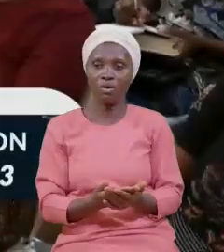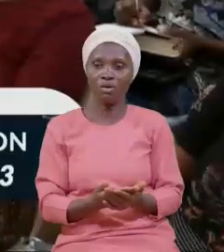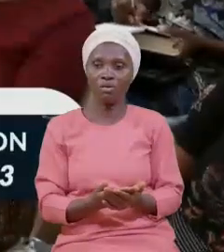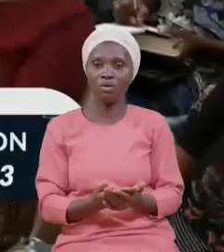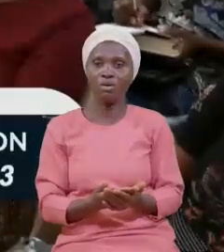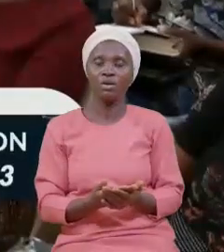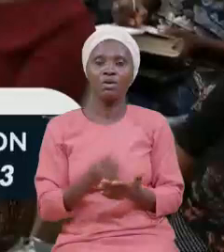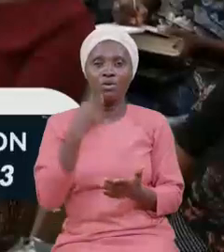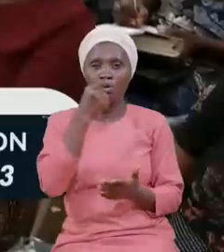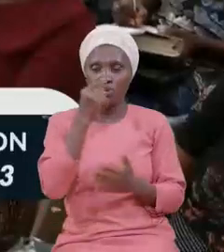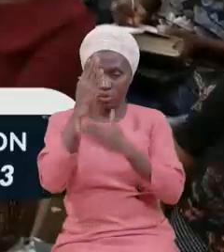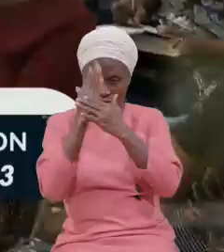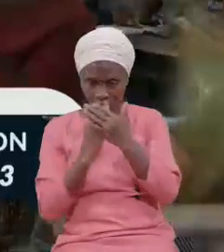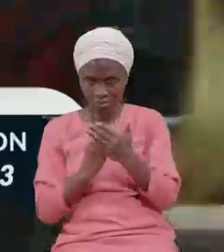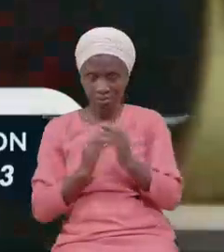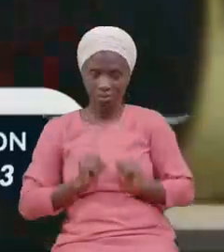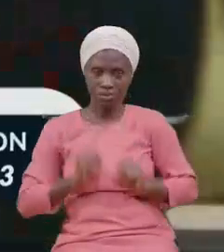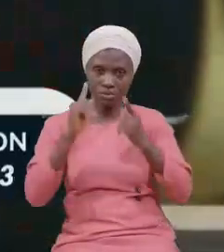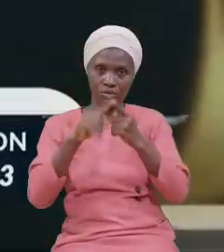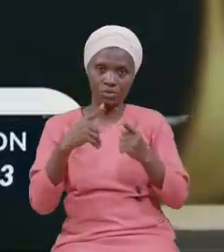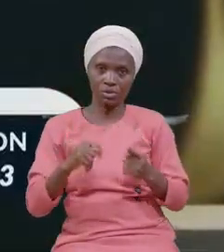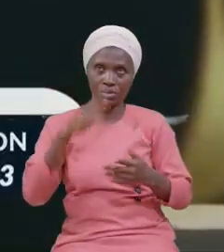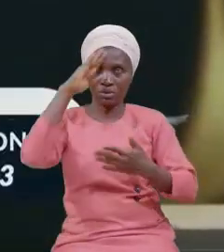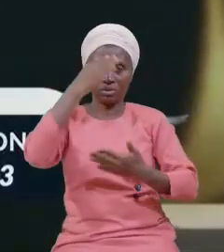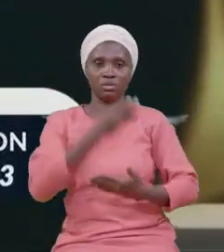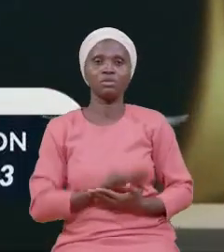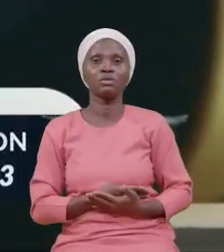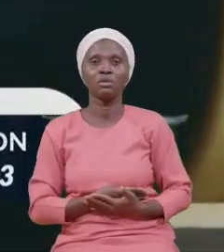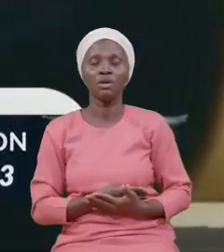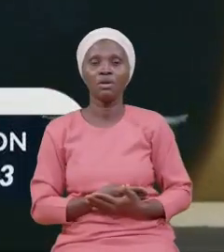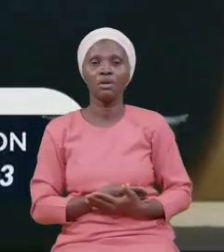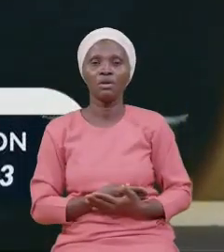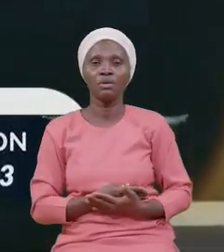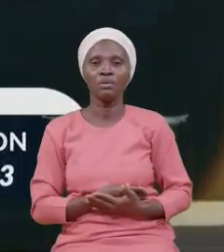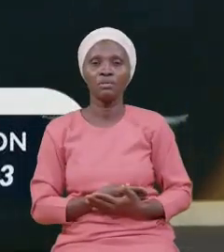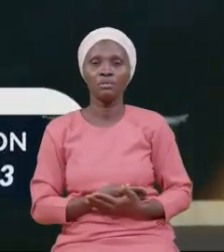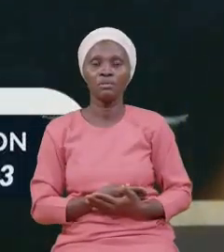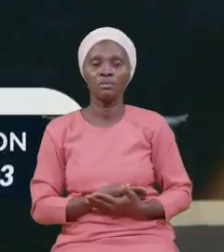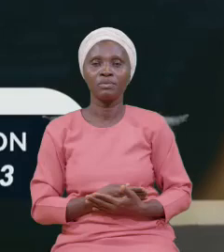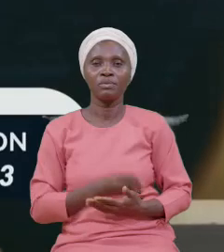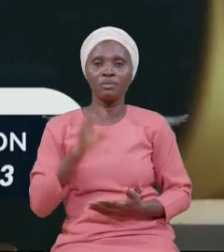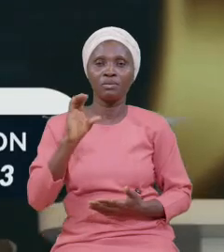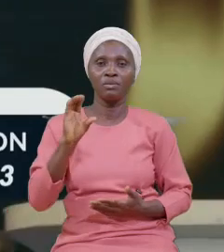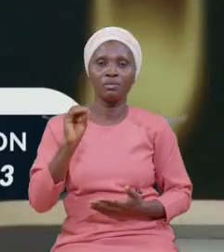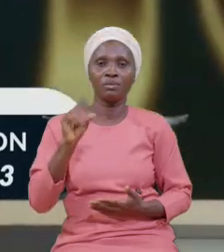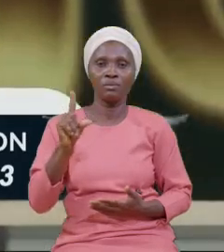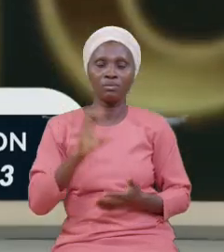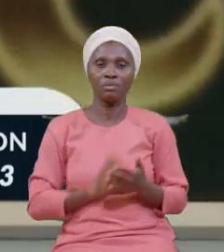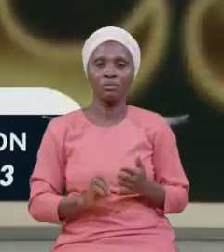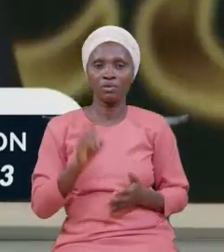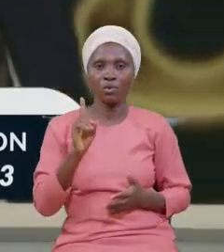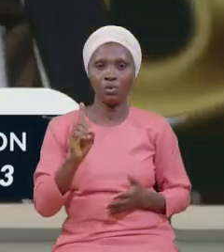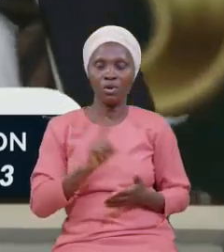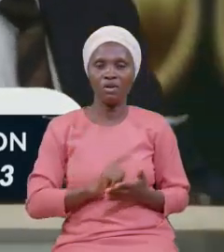Colossians chapter 1, verse 27, Colossians 1, 27, to whom